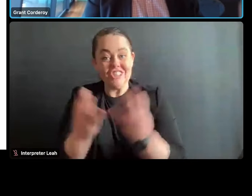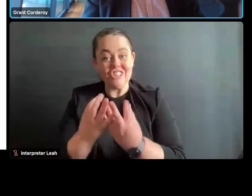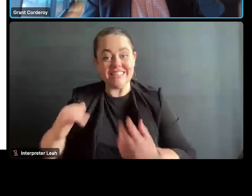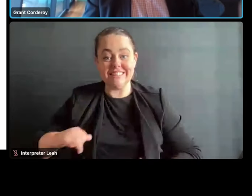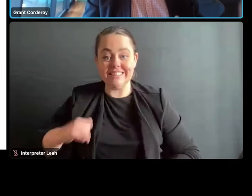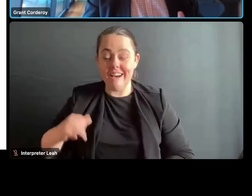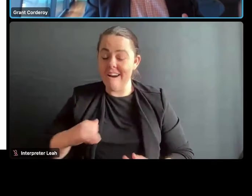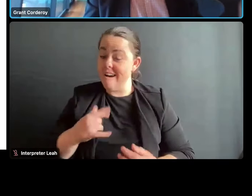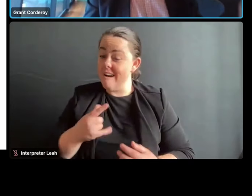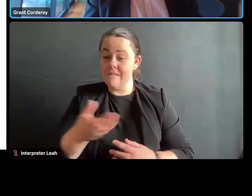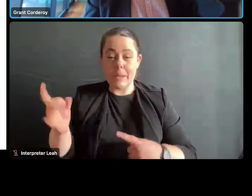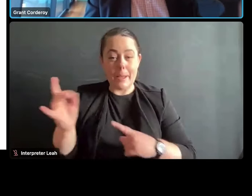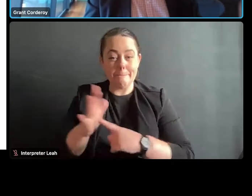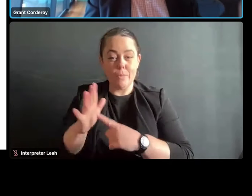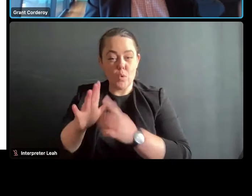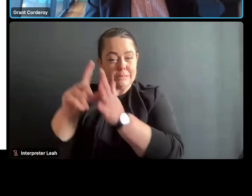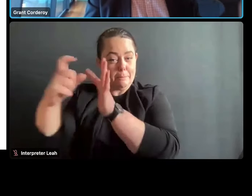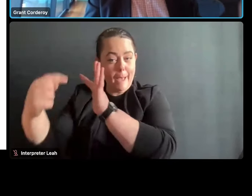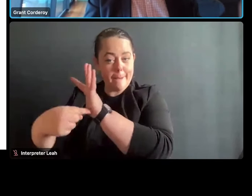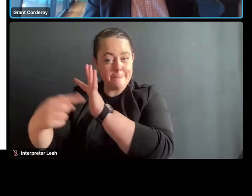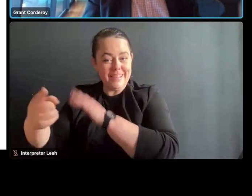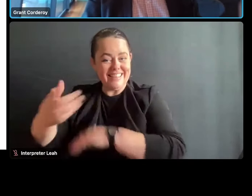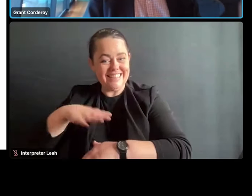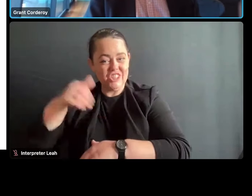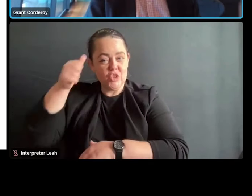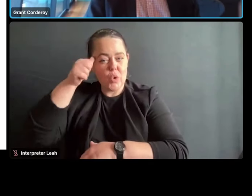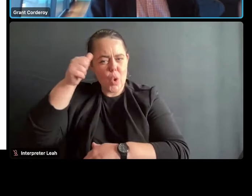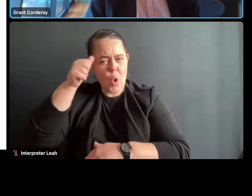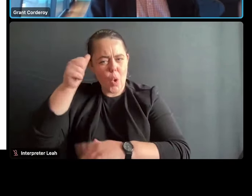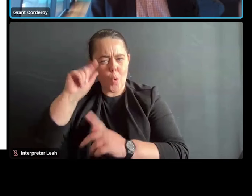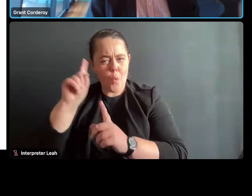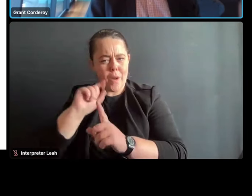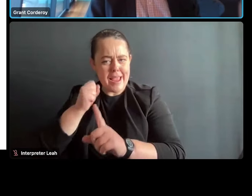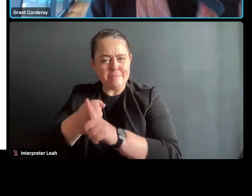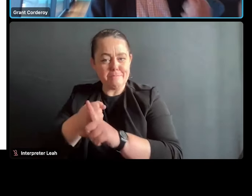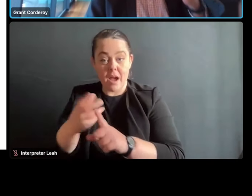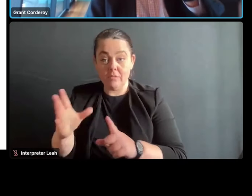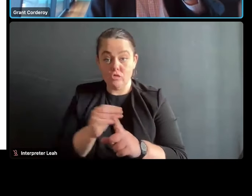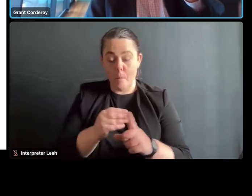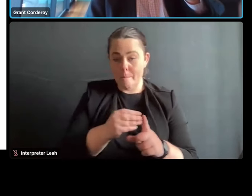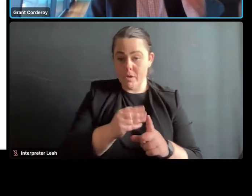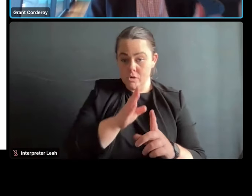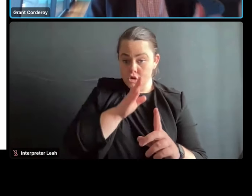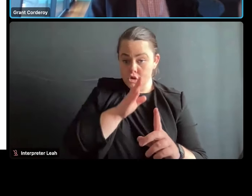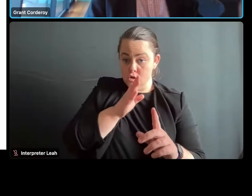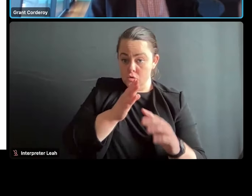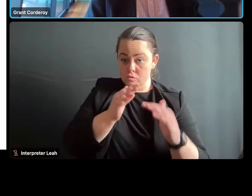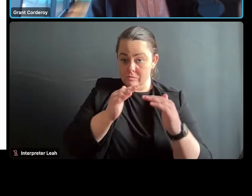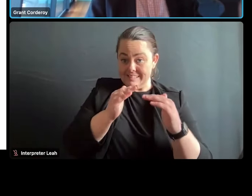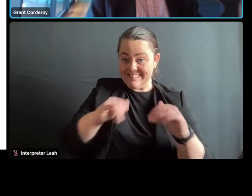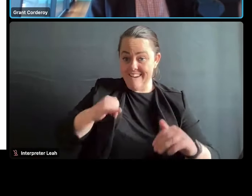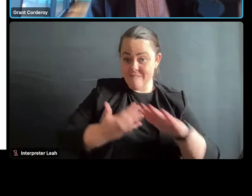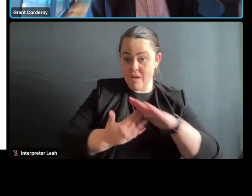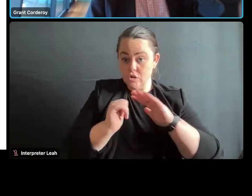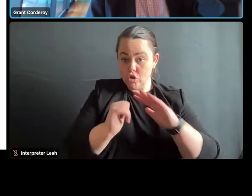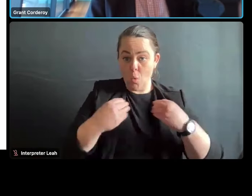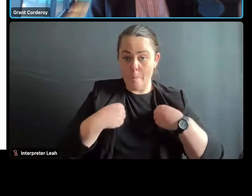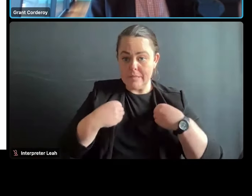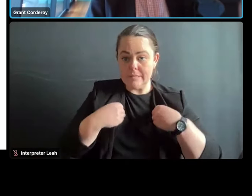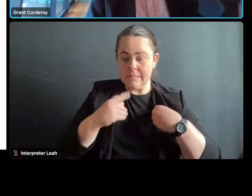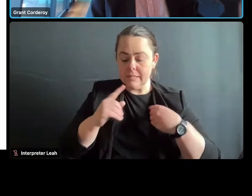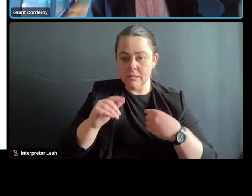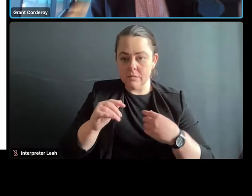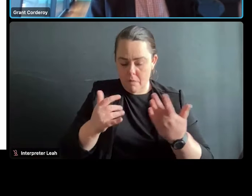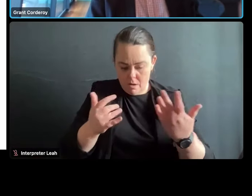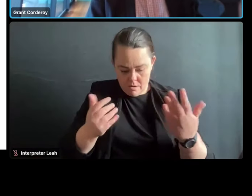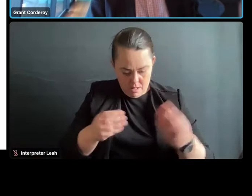really need to understand what the impact of agency staff. What we have seen with this, probably the single biggest issue in aged